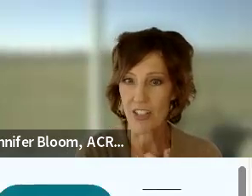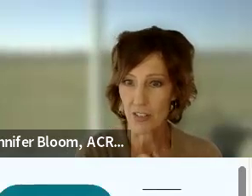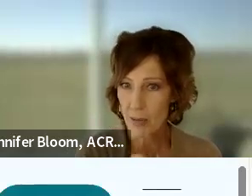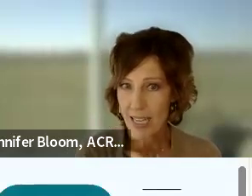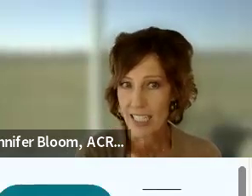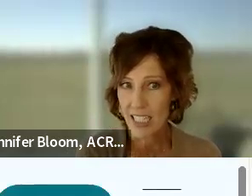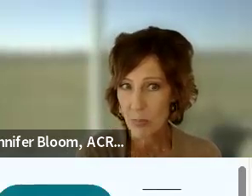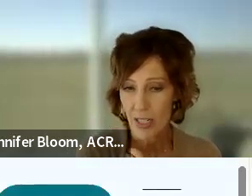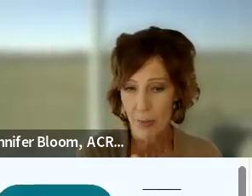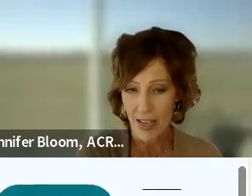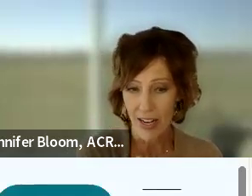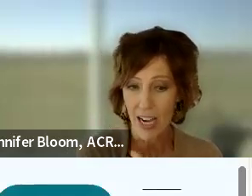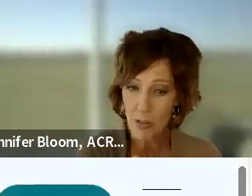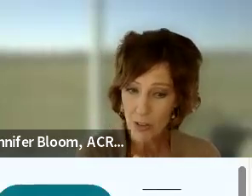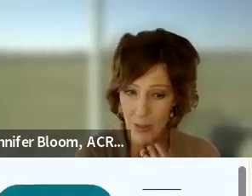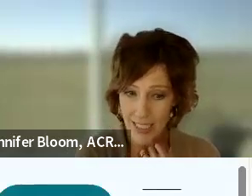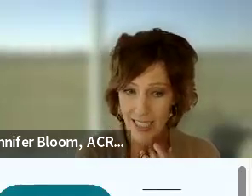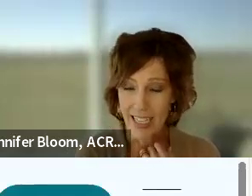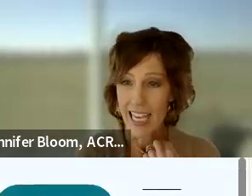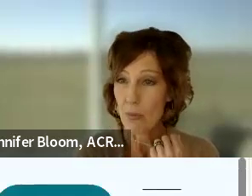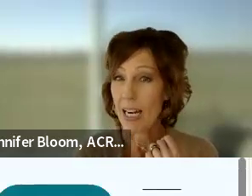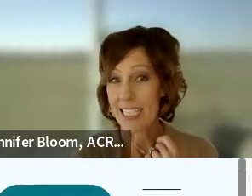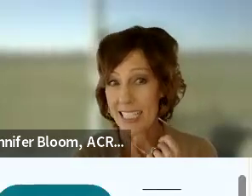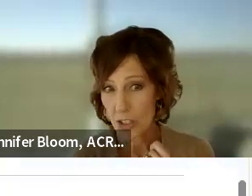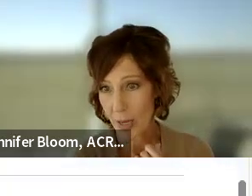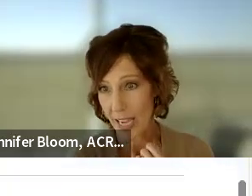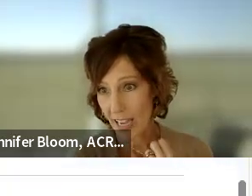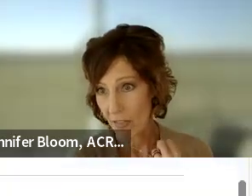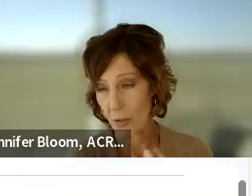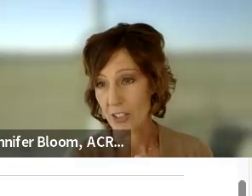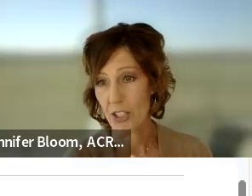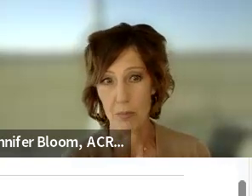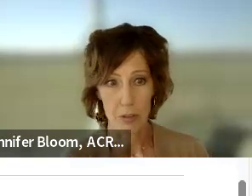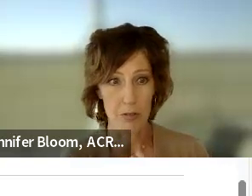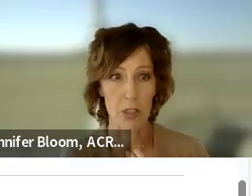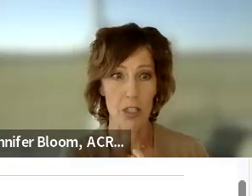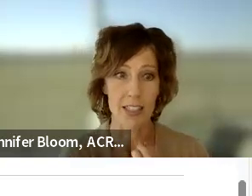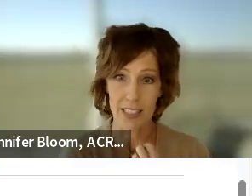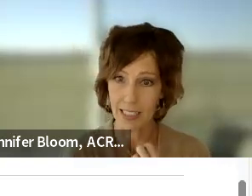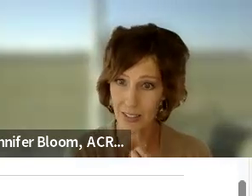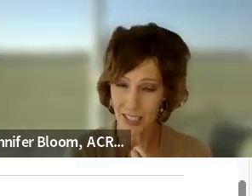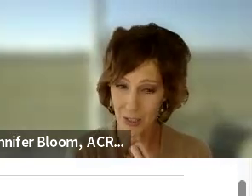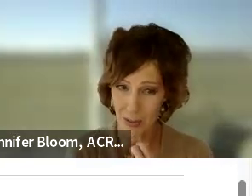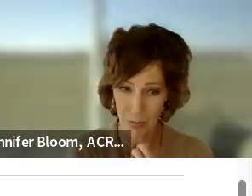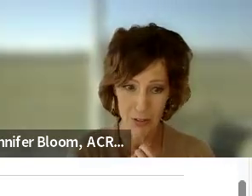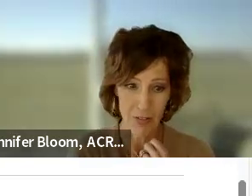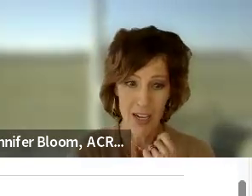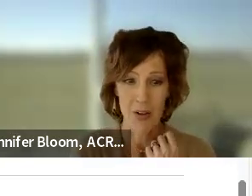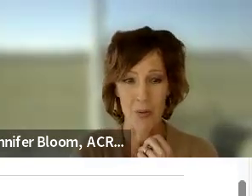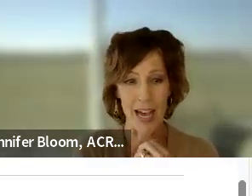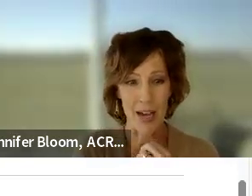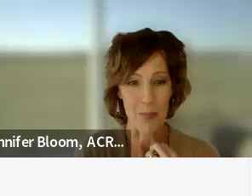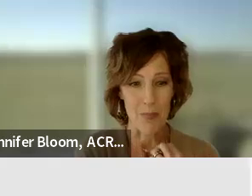just provide your feedback and input about how we're doing and what ideas you have for us to improve. We're constantly looking to